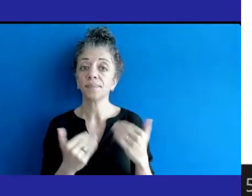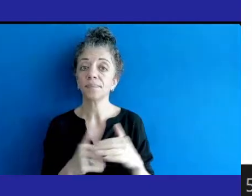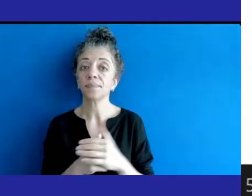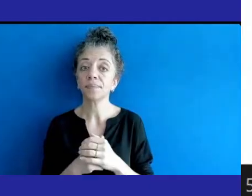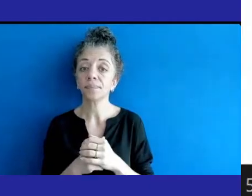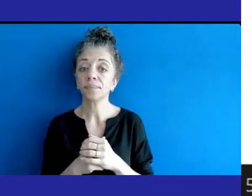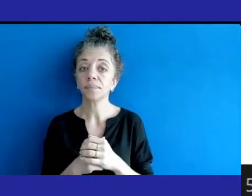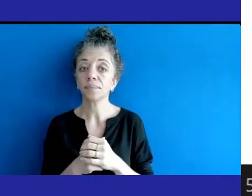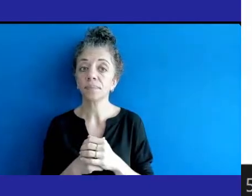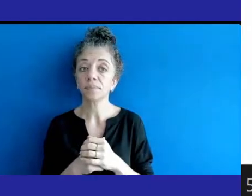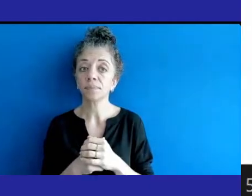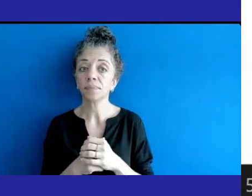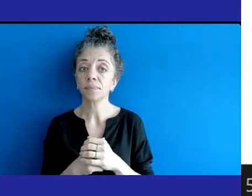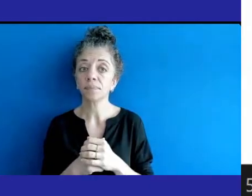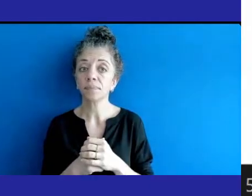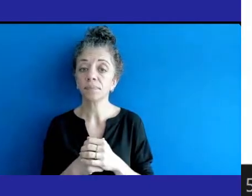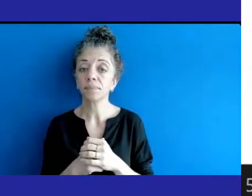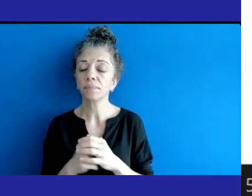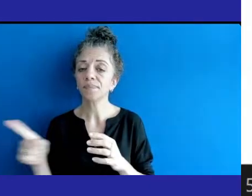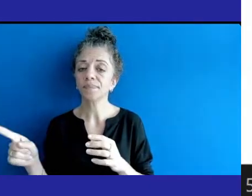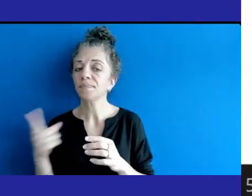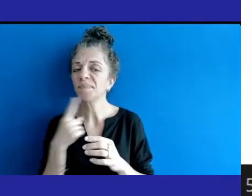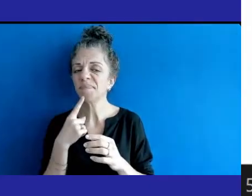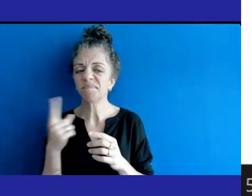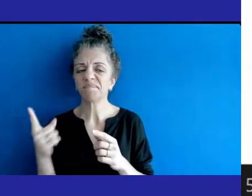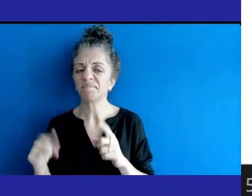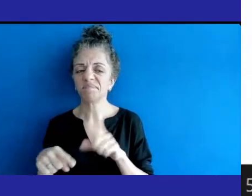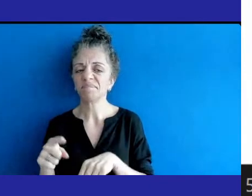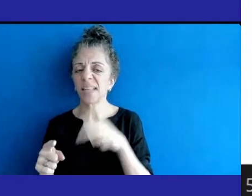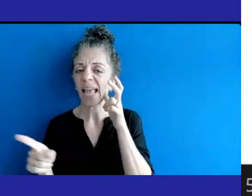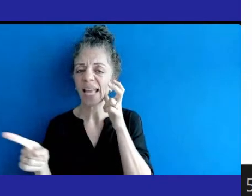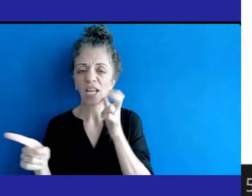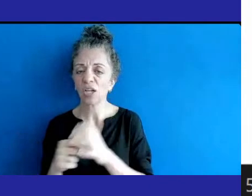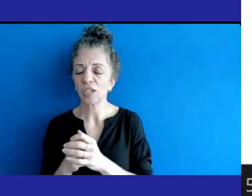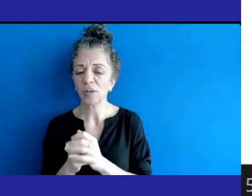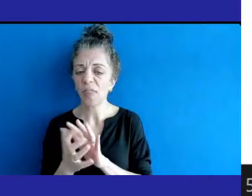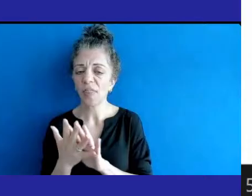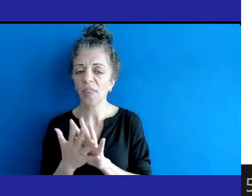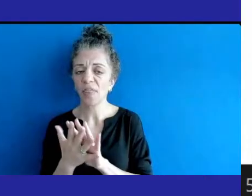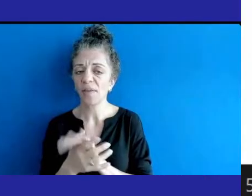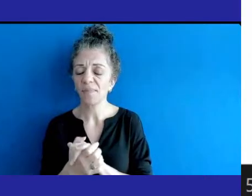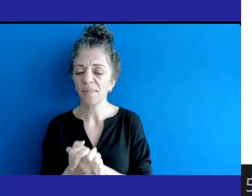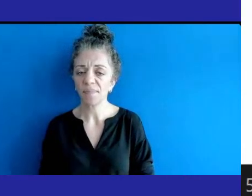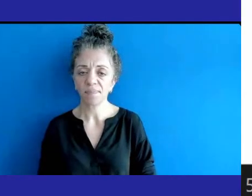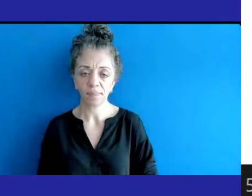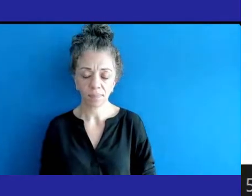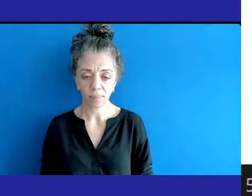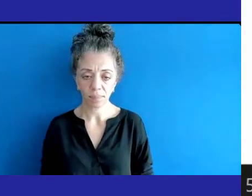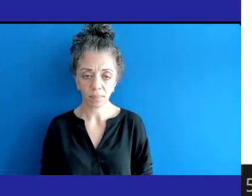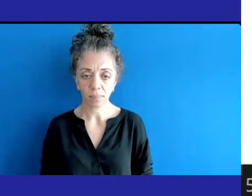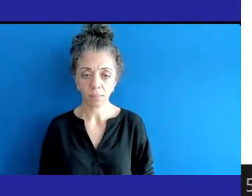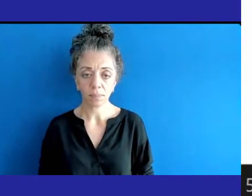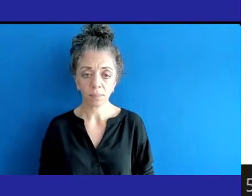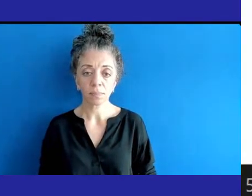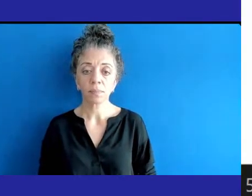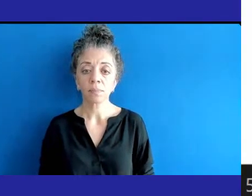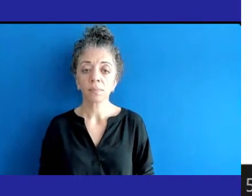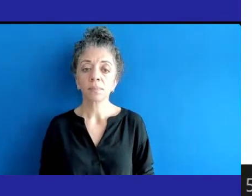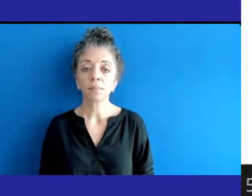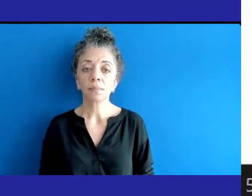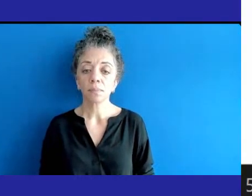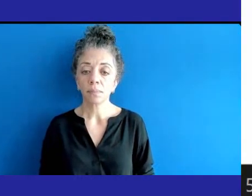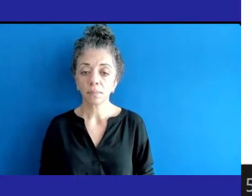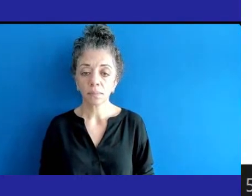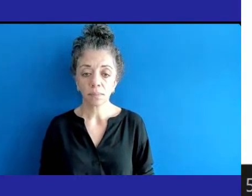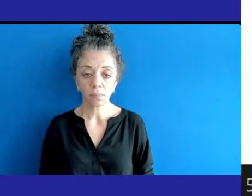much. Next slide, please. We continue to focus on professional development, looking at our associate degree nurses to enroll in